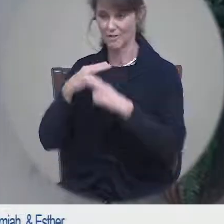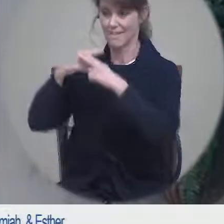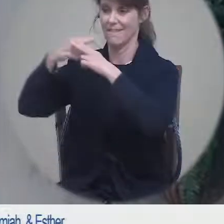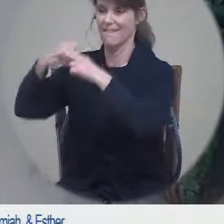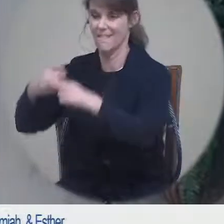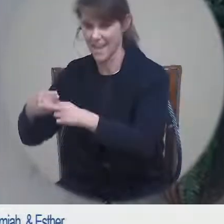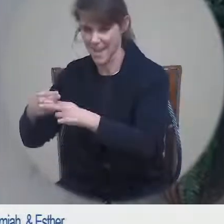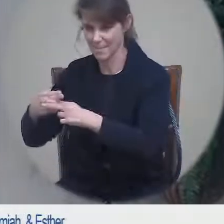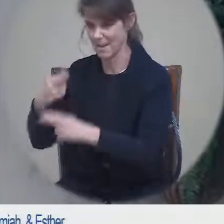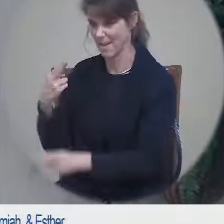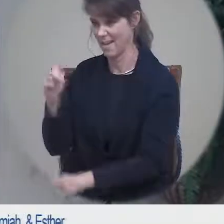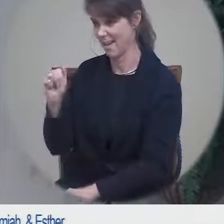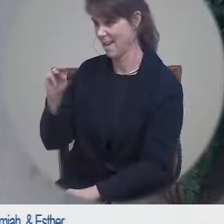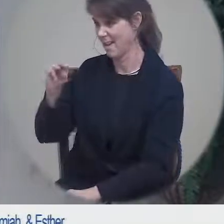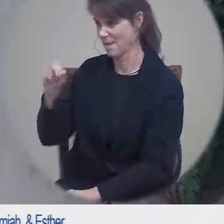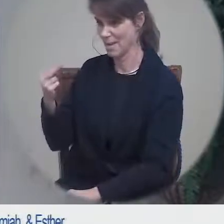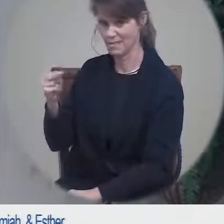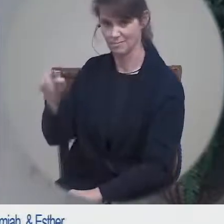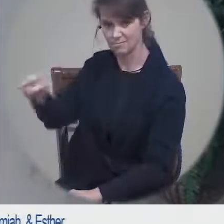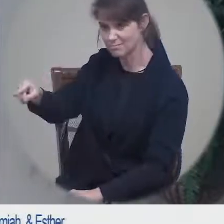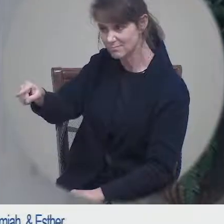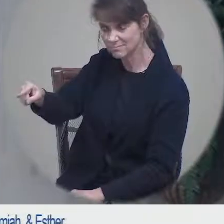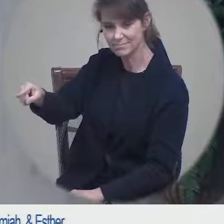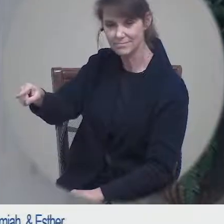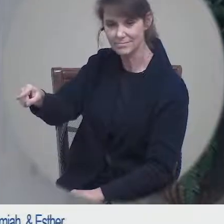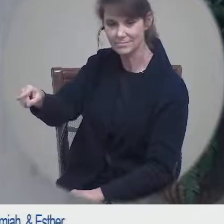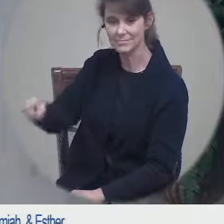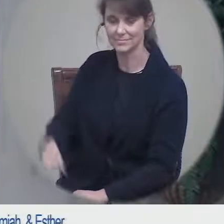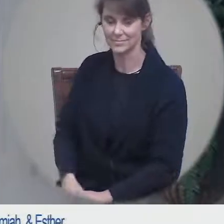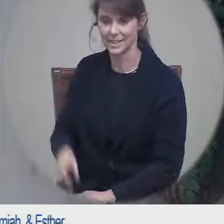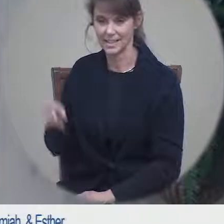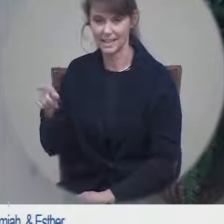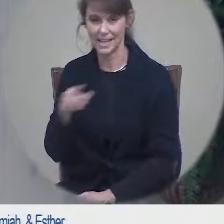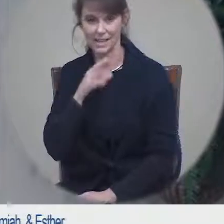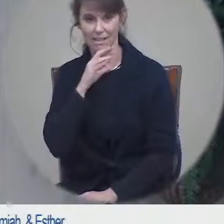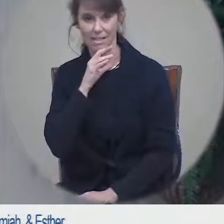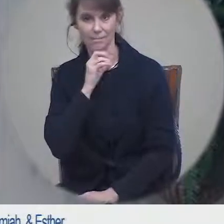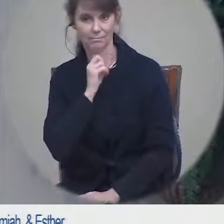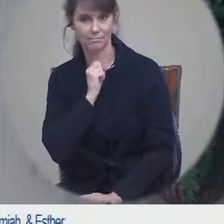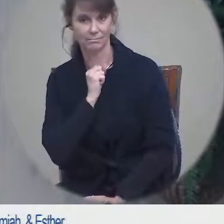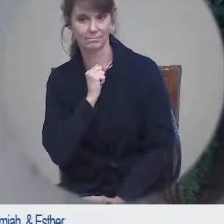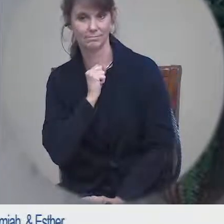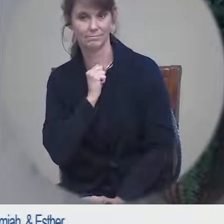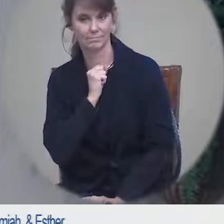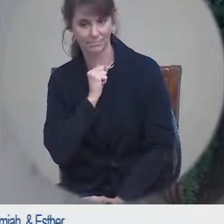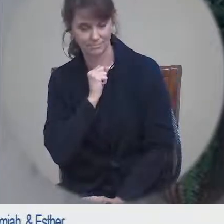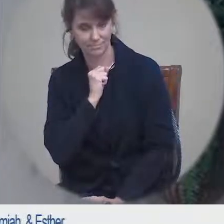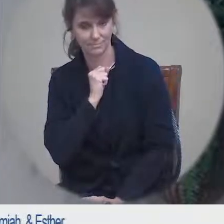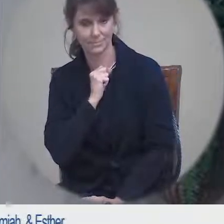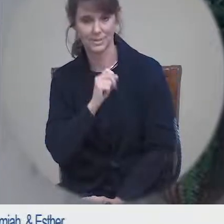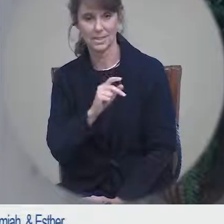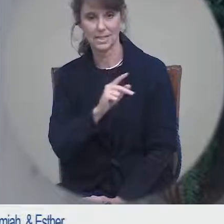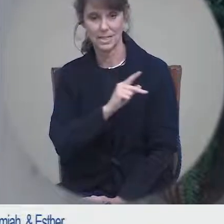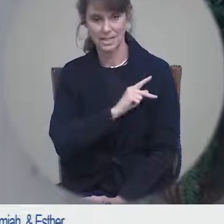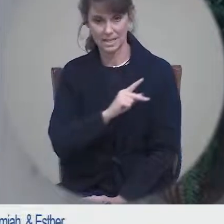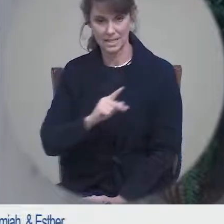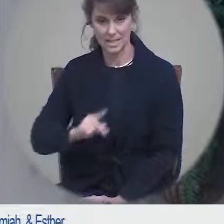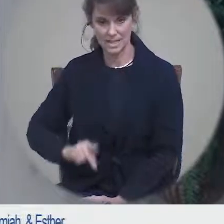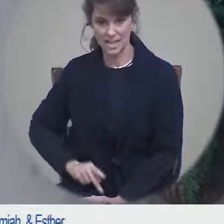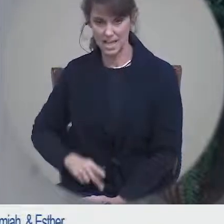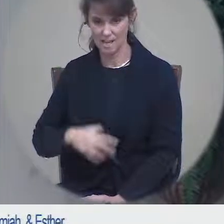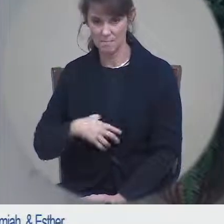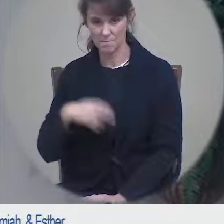Now, the rest of chapter 7 kind of begins with the scene. The king arises, goes to the garden,